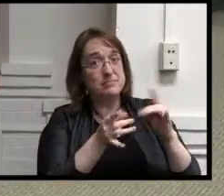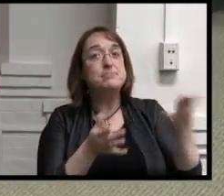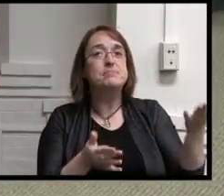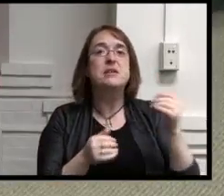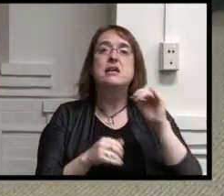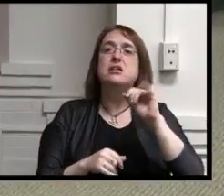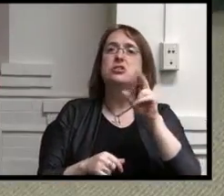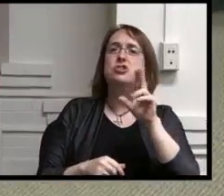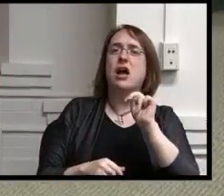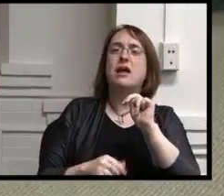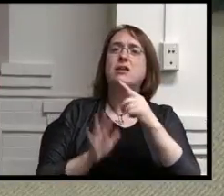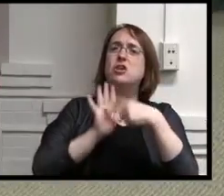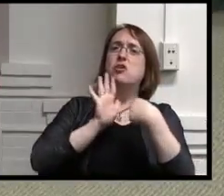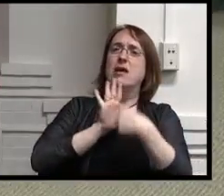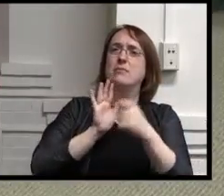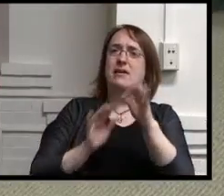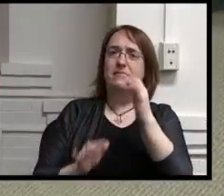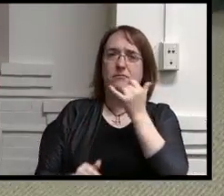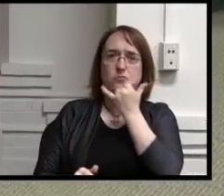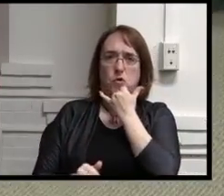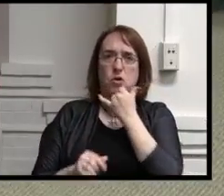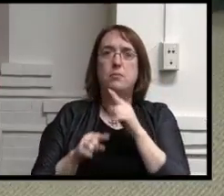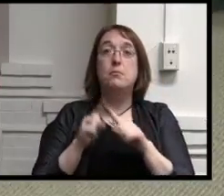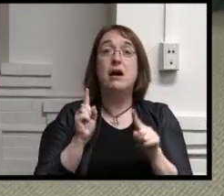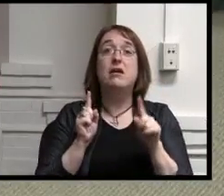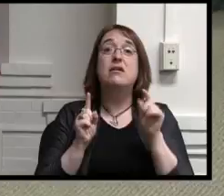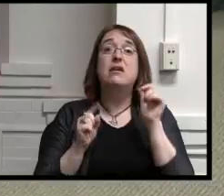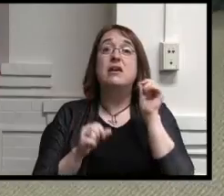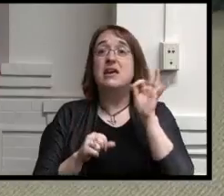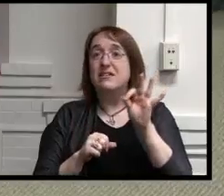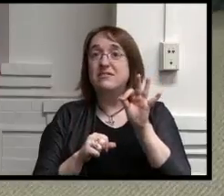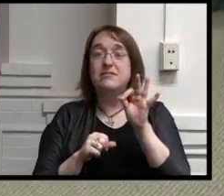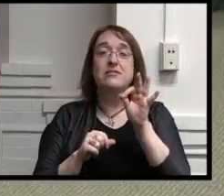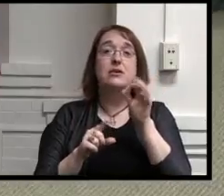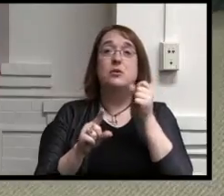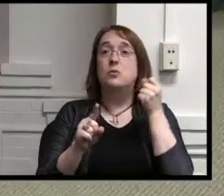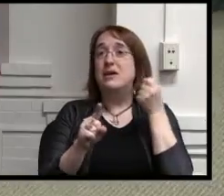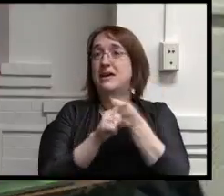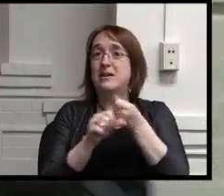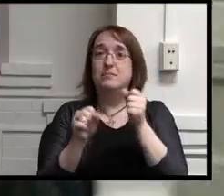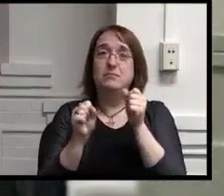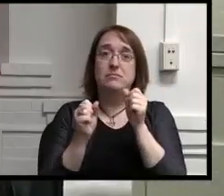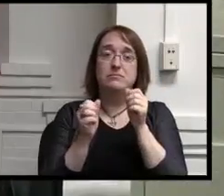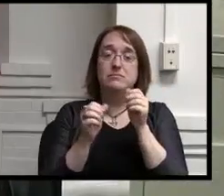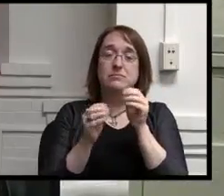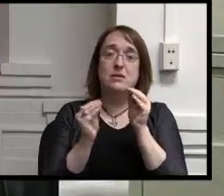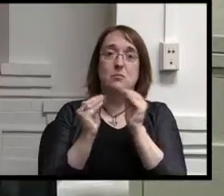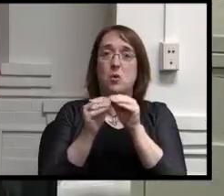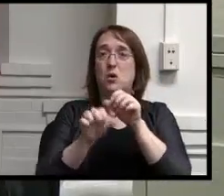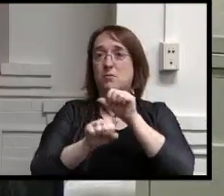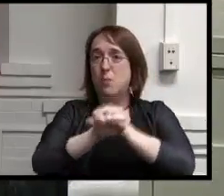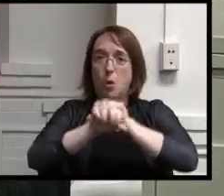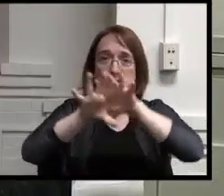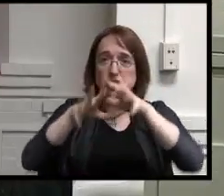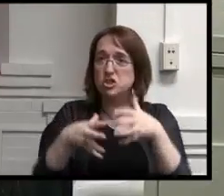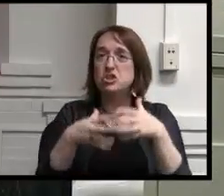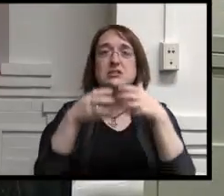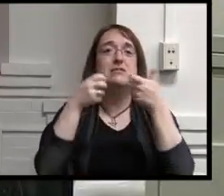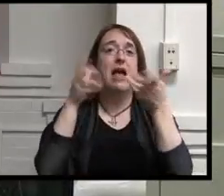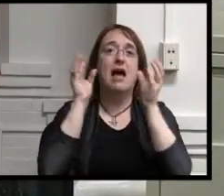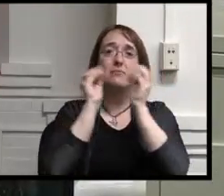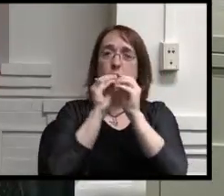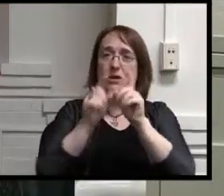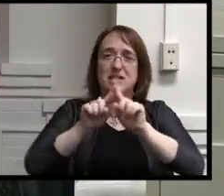and correct me if I'm wrong, if we had hit a lot more boulders out in West Brat and That was my question. come into a lot of